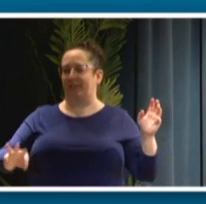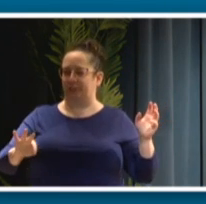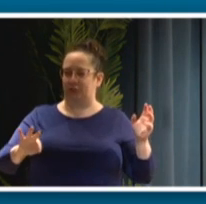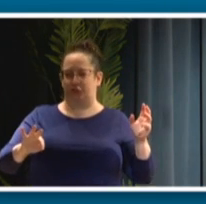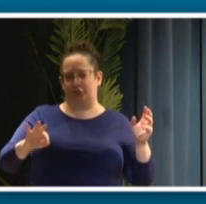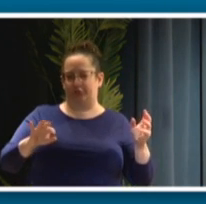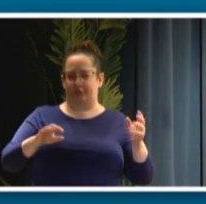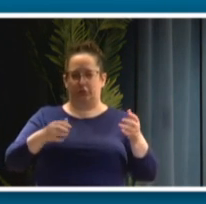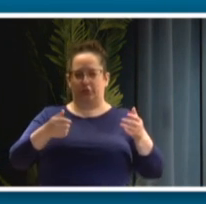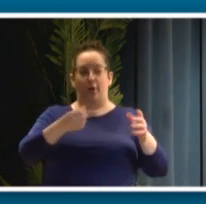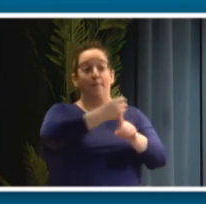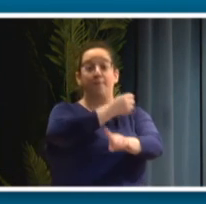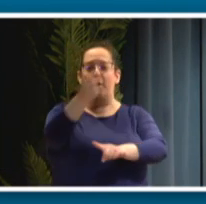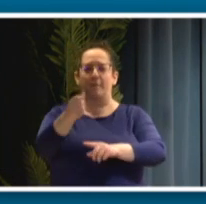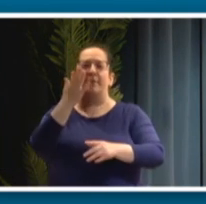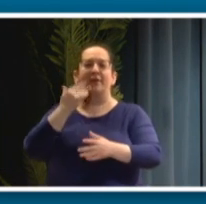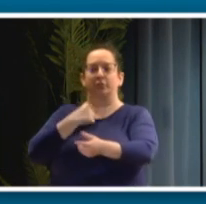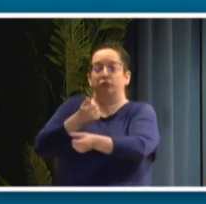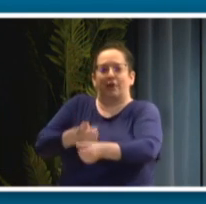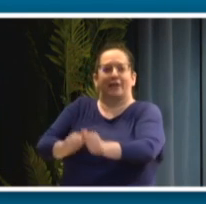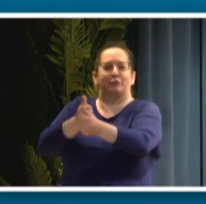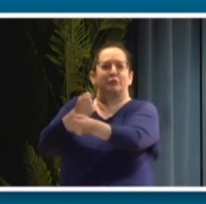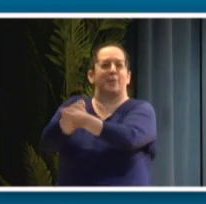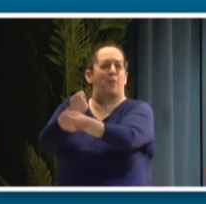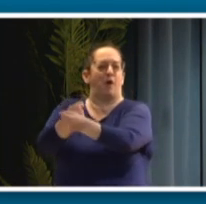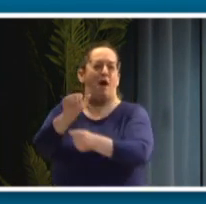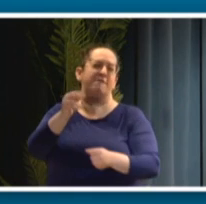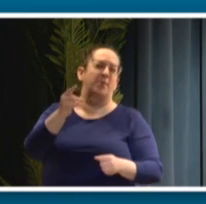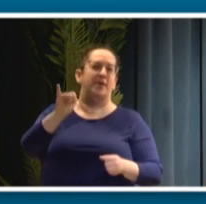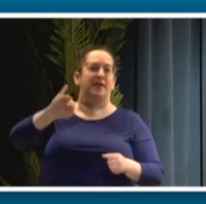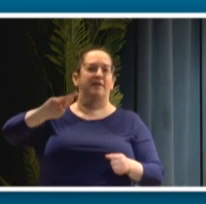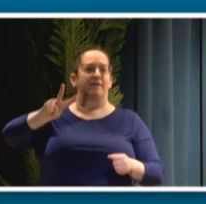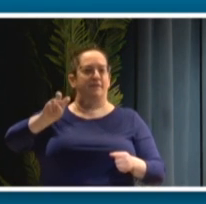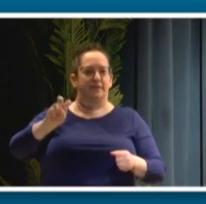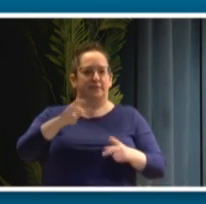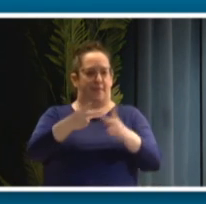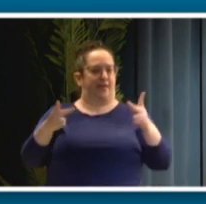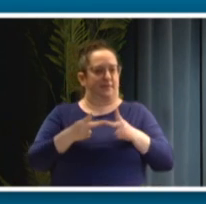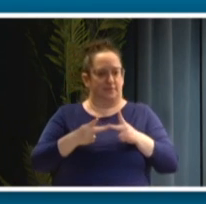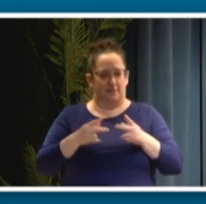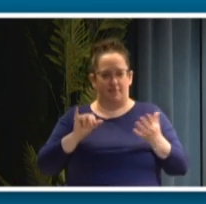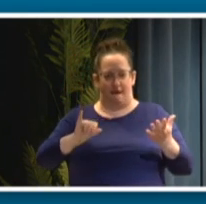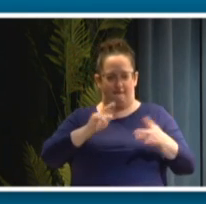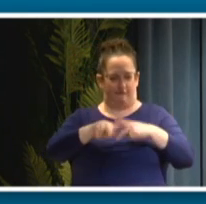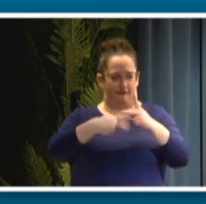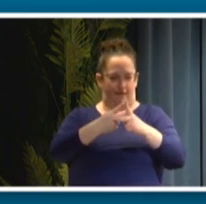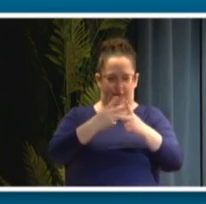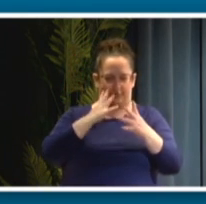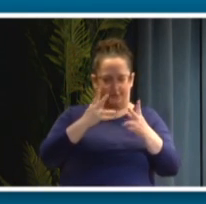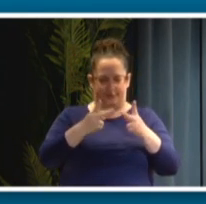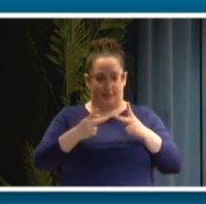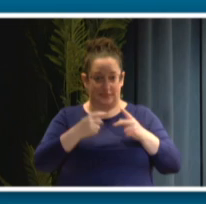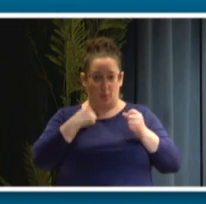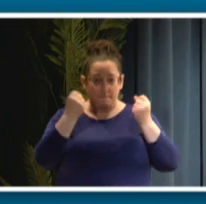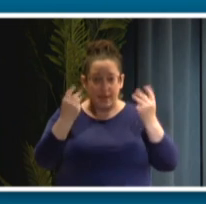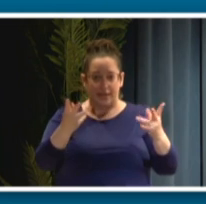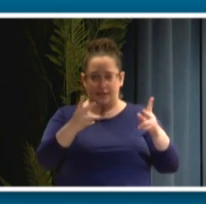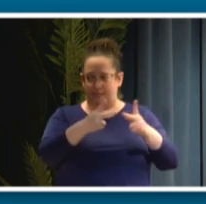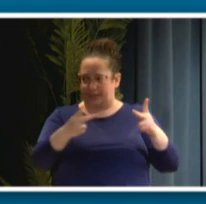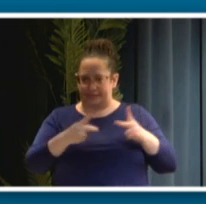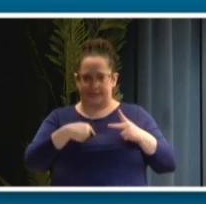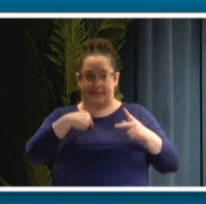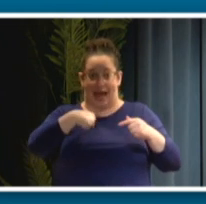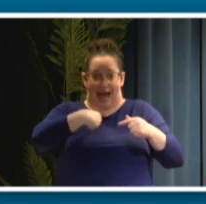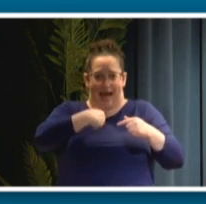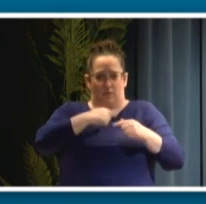were like, nah, Jay, don't matter. We love you. You got it. You got it, right? Okay. So, but I often think about, and even what I see with the young people today,